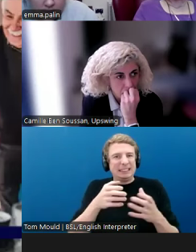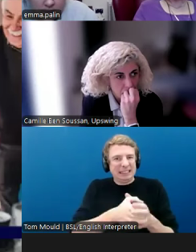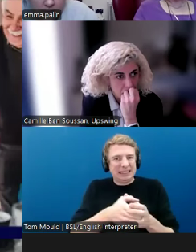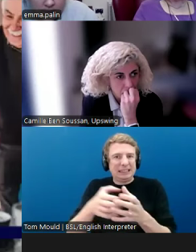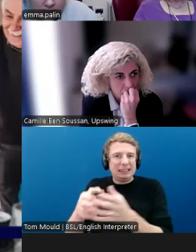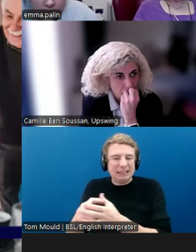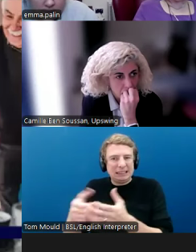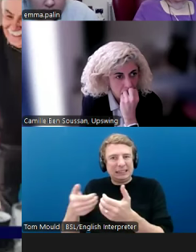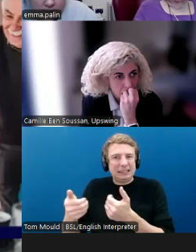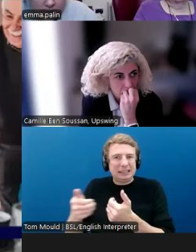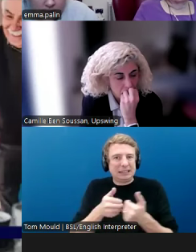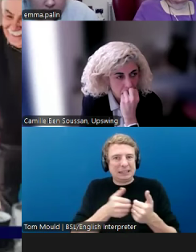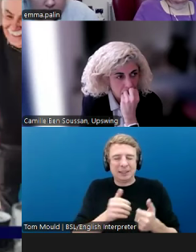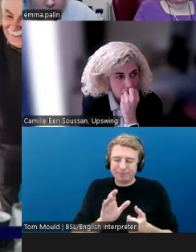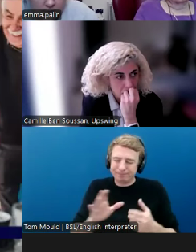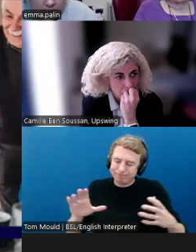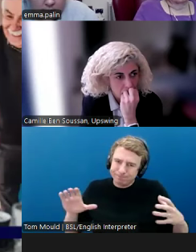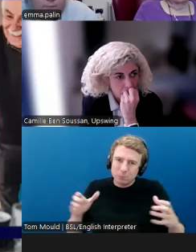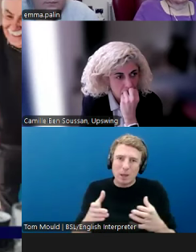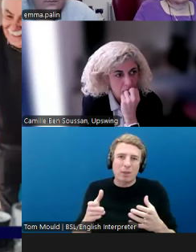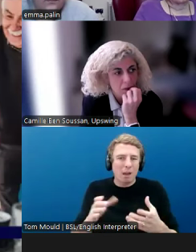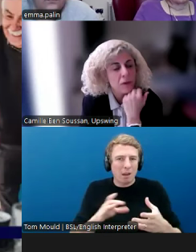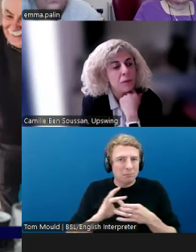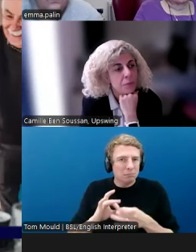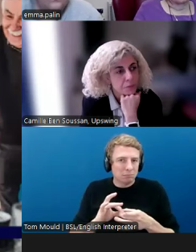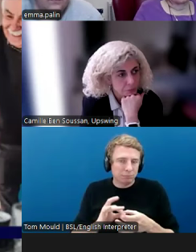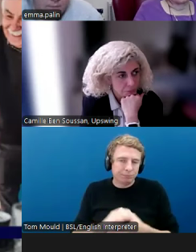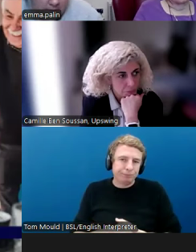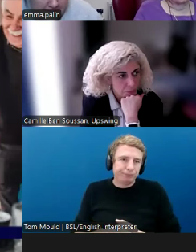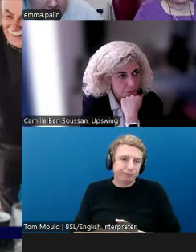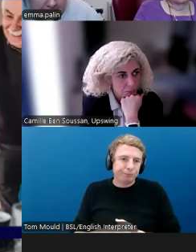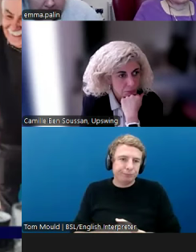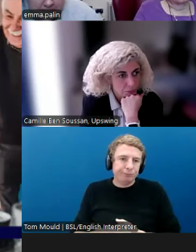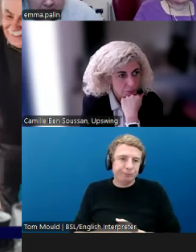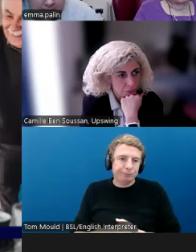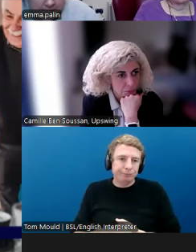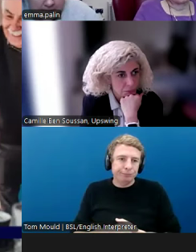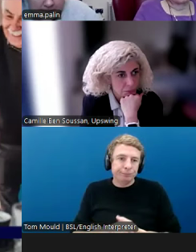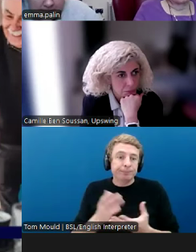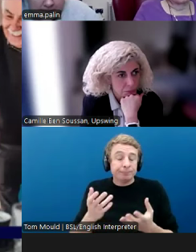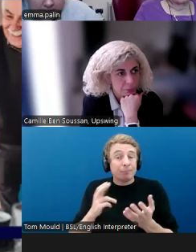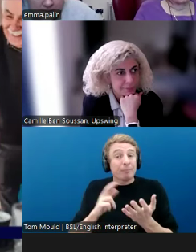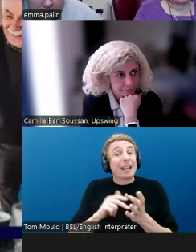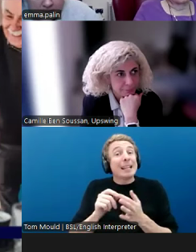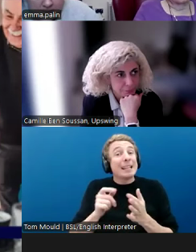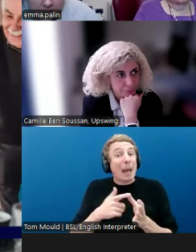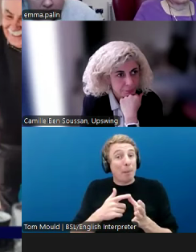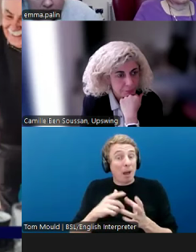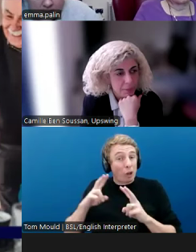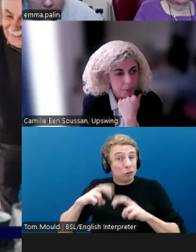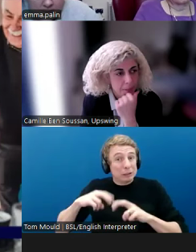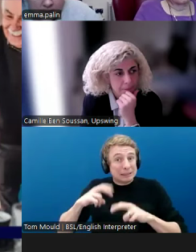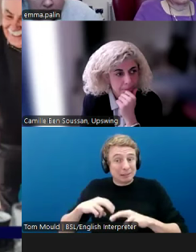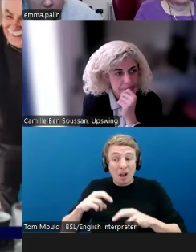And we know both from our own network that NAPA, that wider national research, that creative engagement transforms the lives of people,